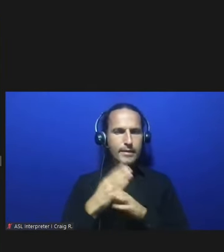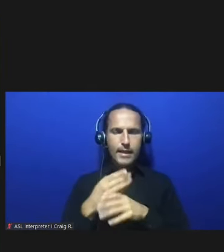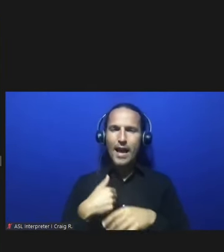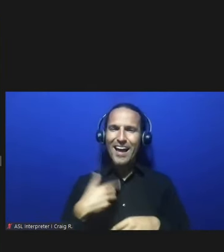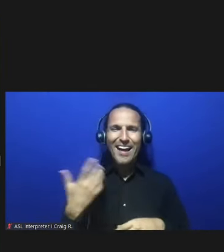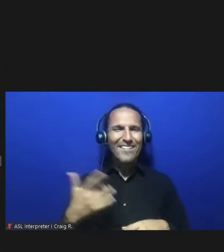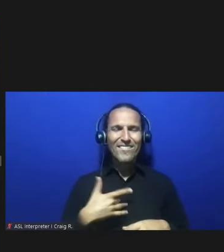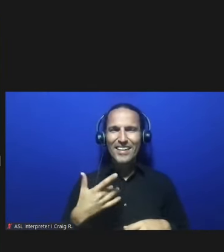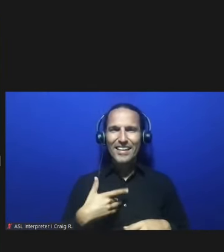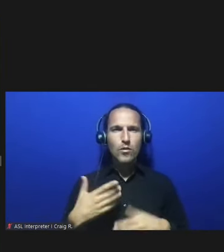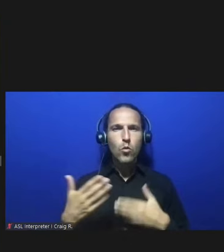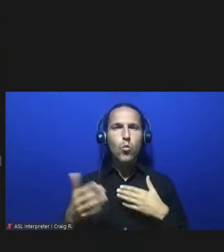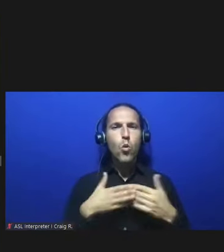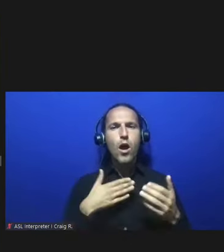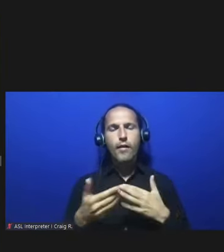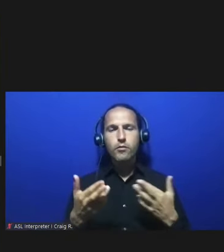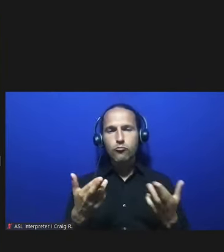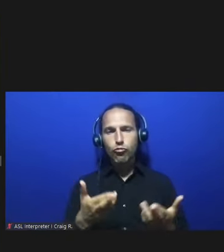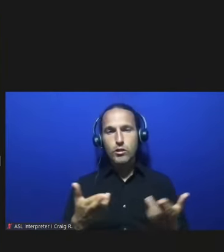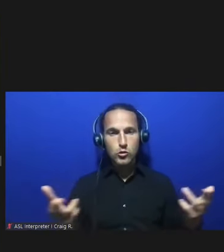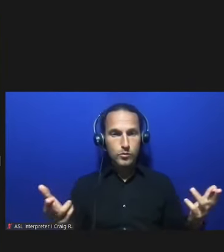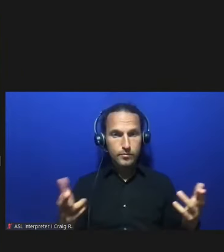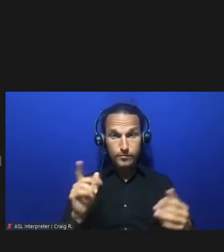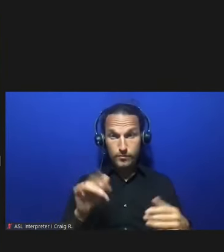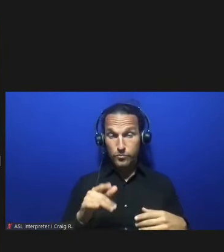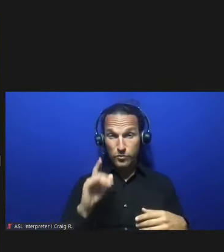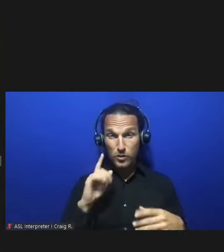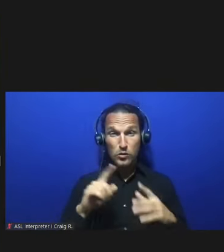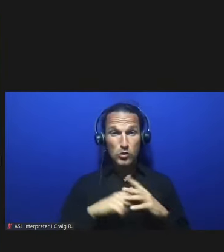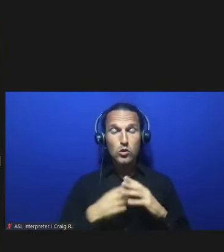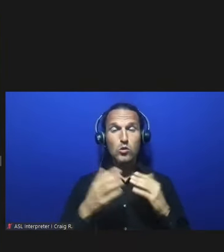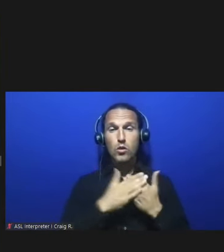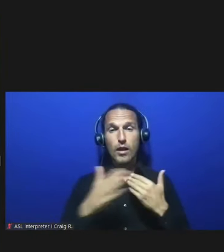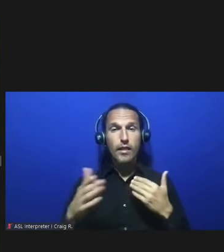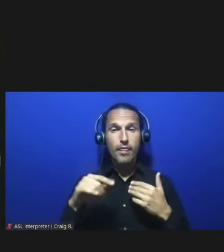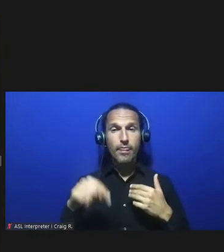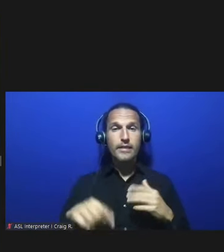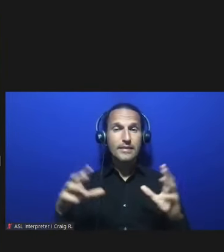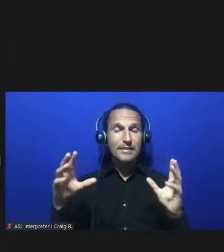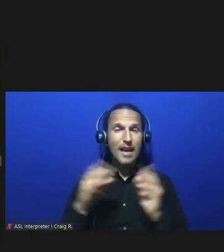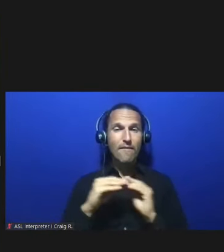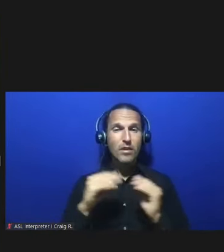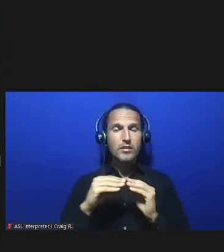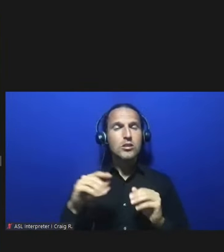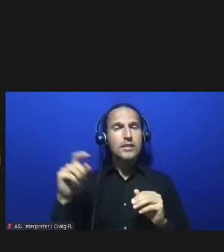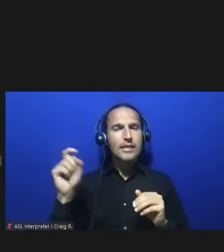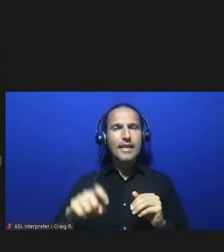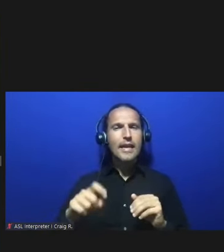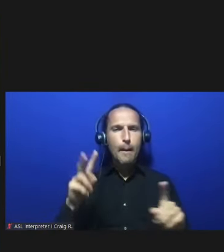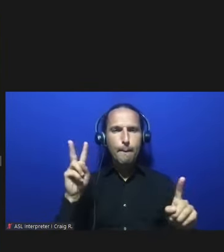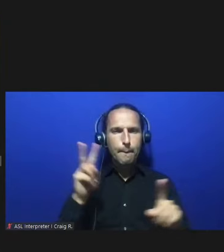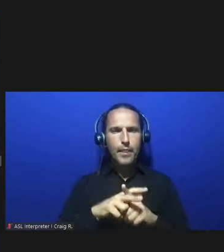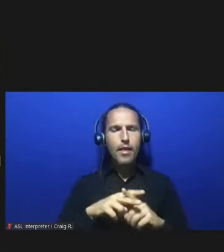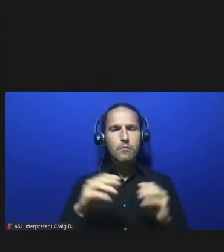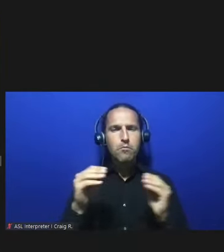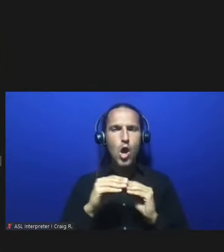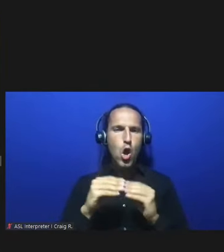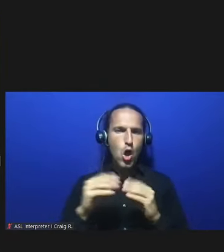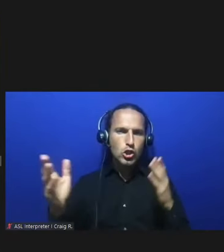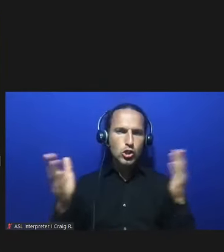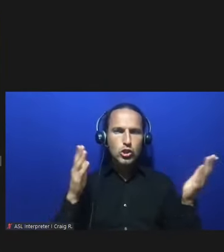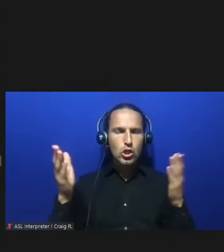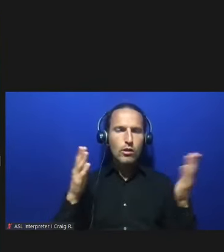as though whatever resources is going to be implemented after this conference, we need to apply more services